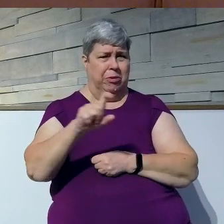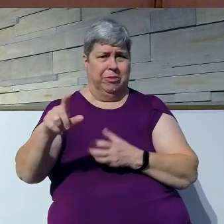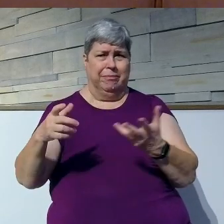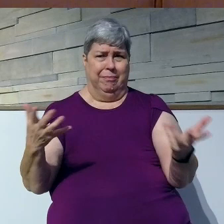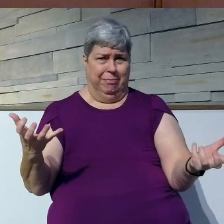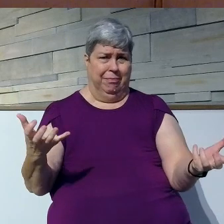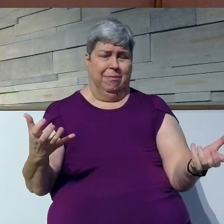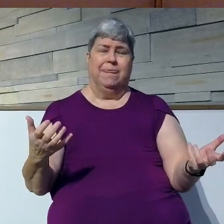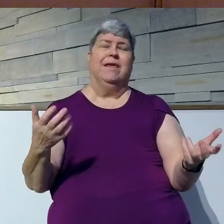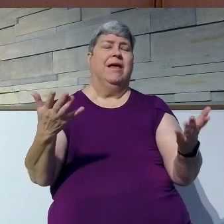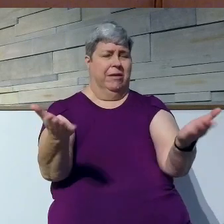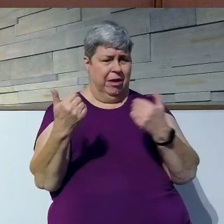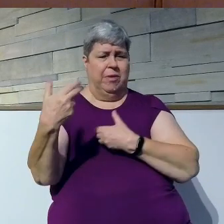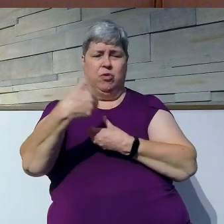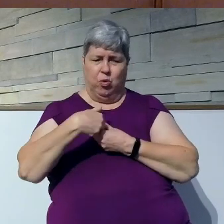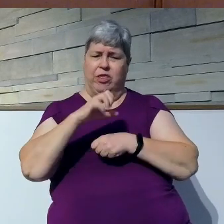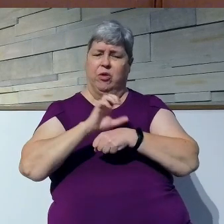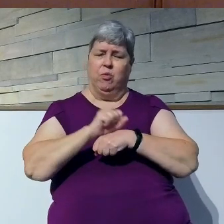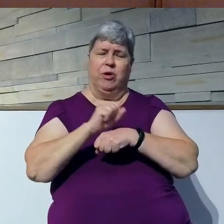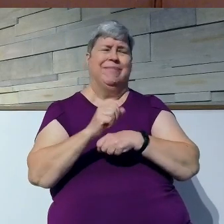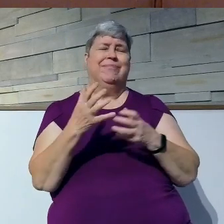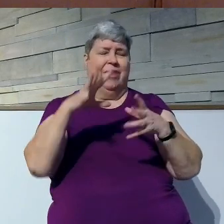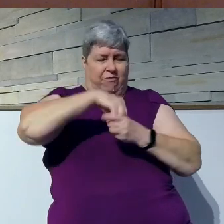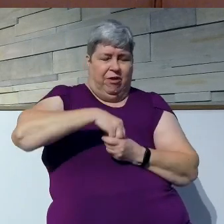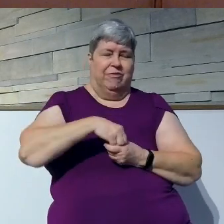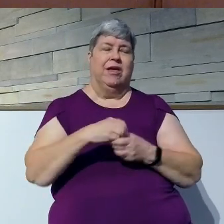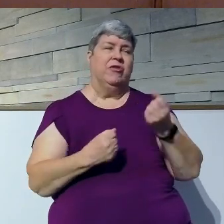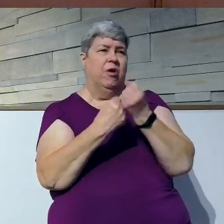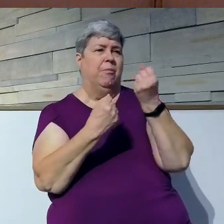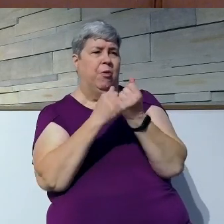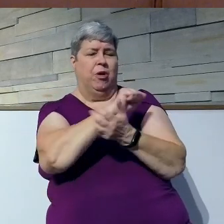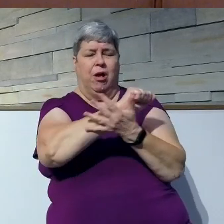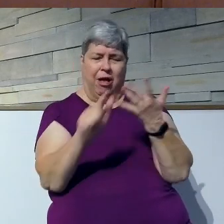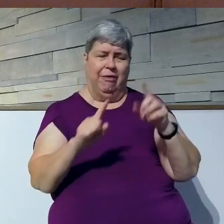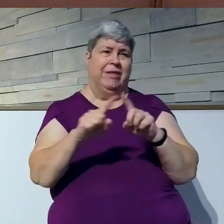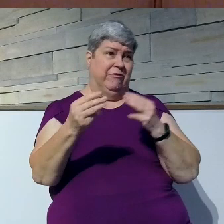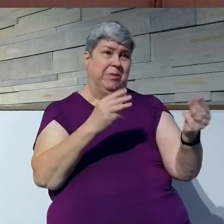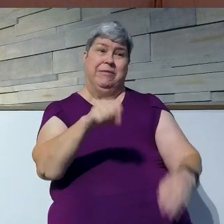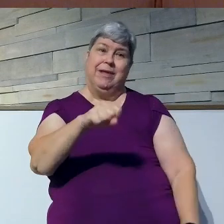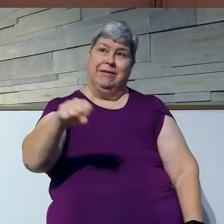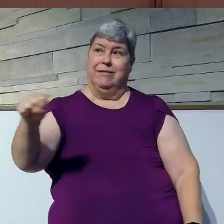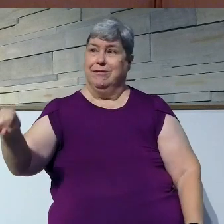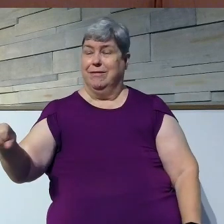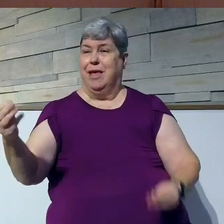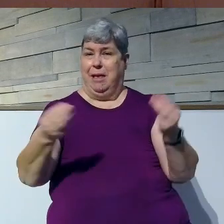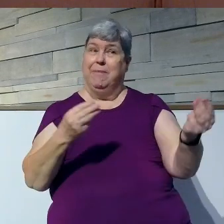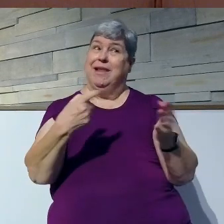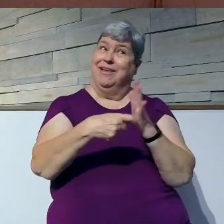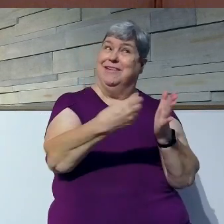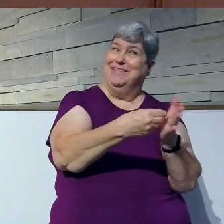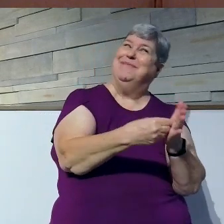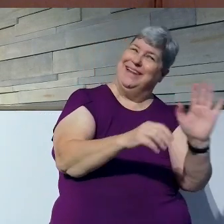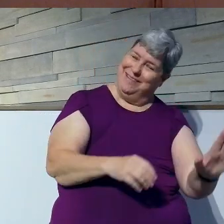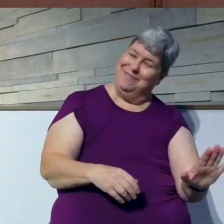to be doing. Come and join the work. That's what I want you to do. To support all of these ministries, yes, ministries cost